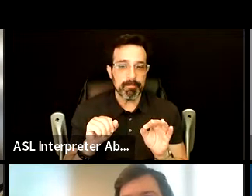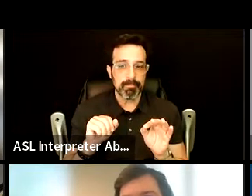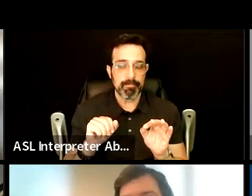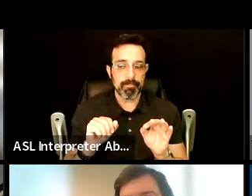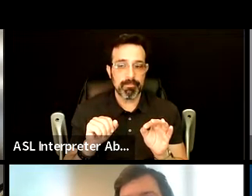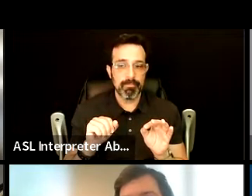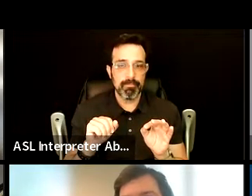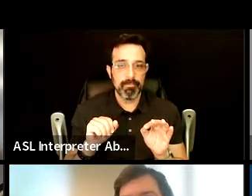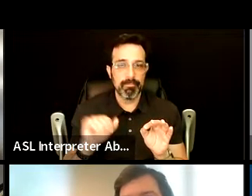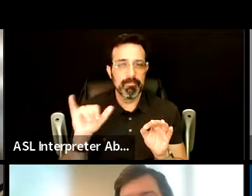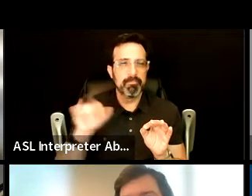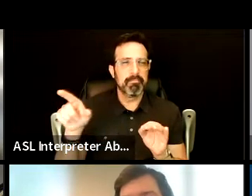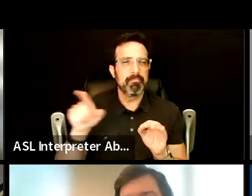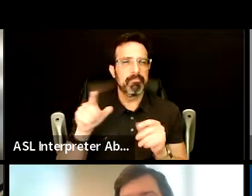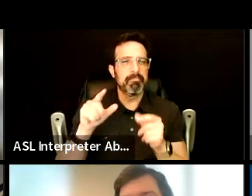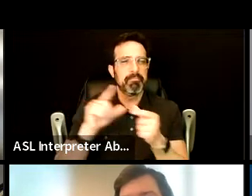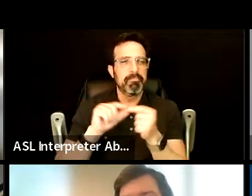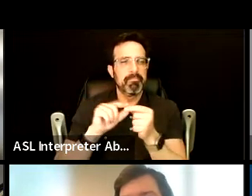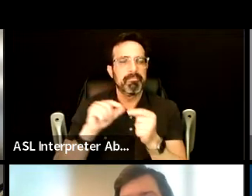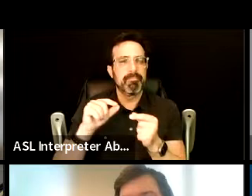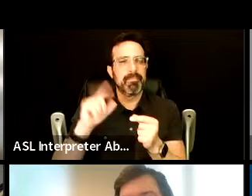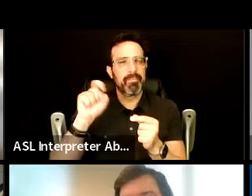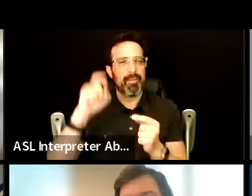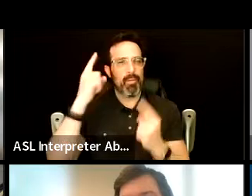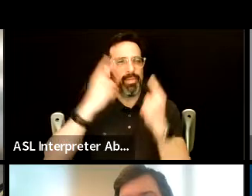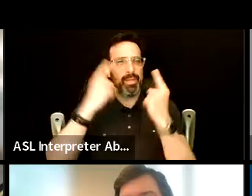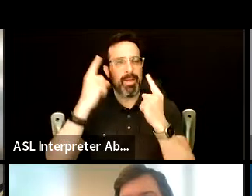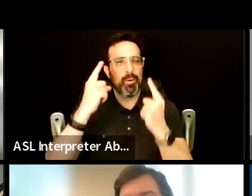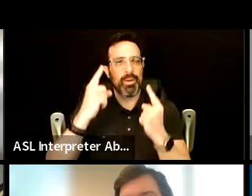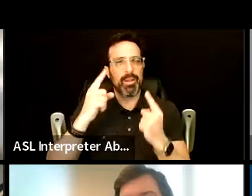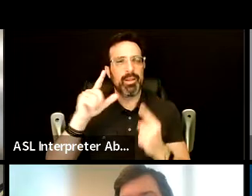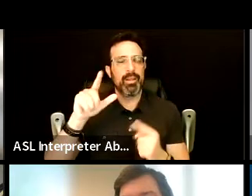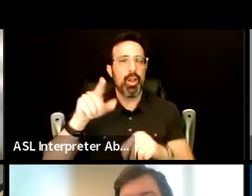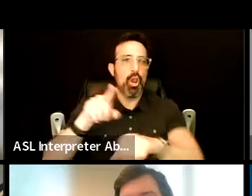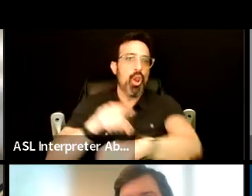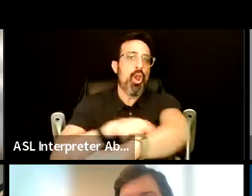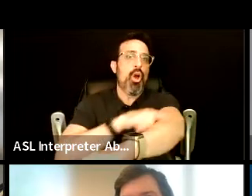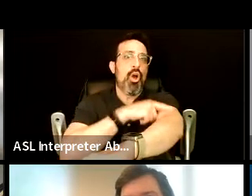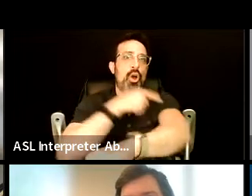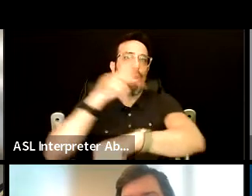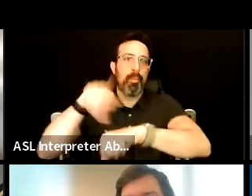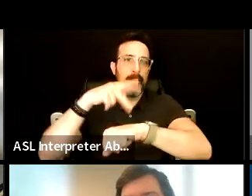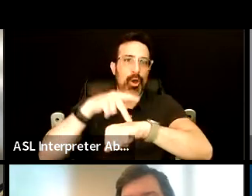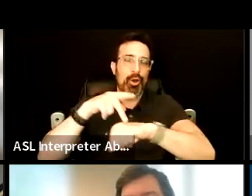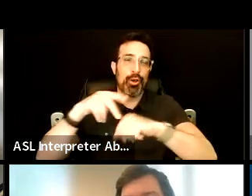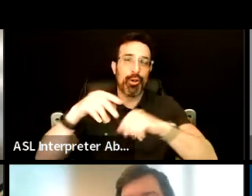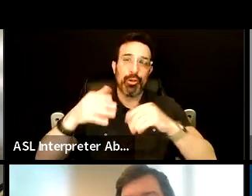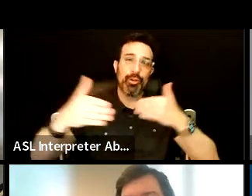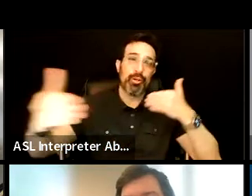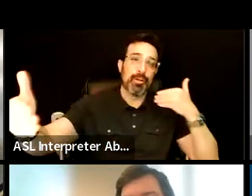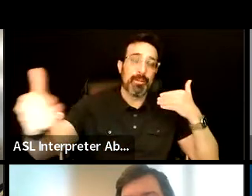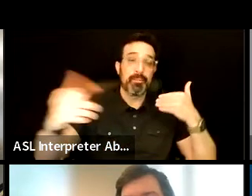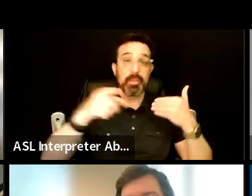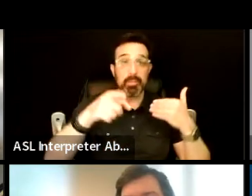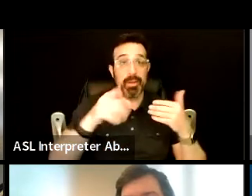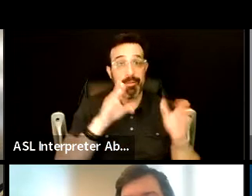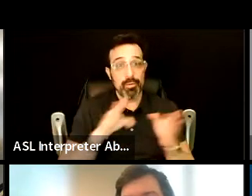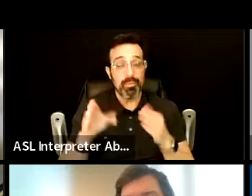Manager Holmes said, need to think of it as a long park. But if you're going to